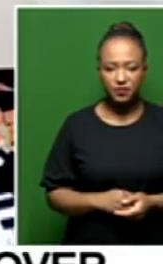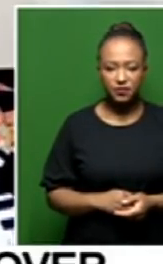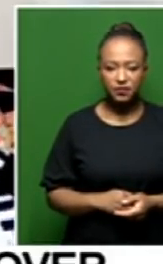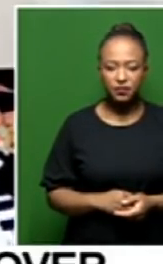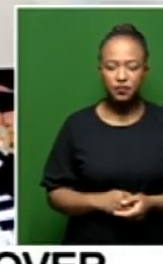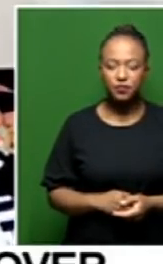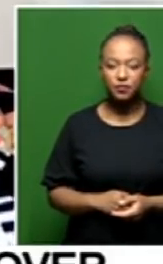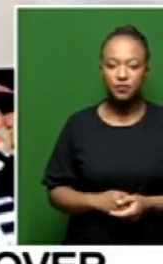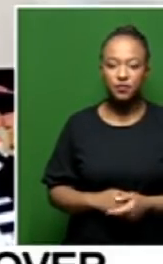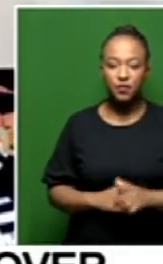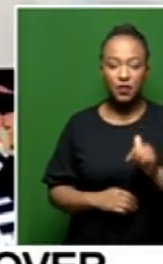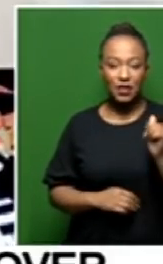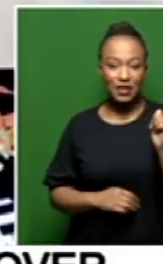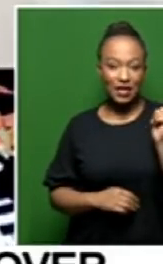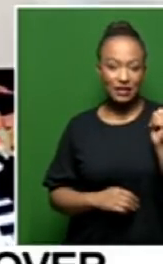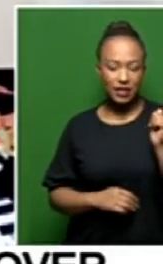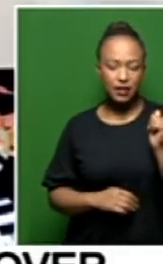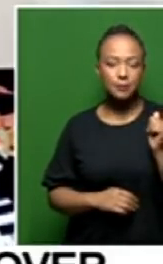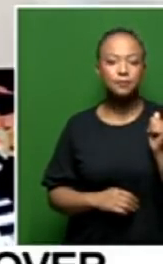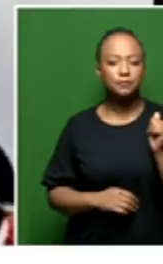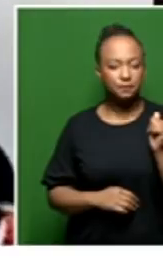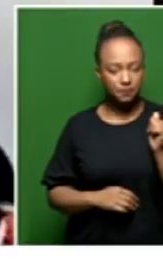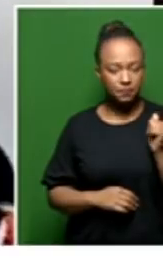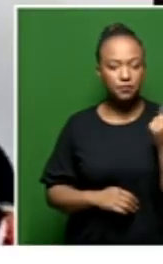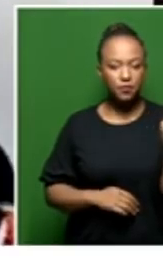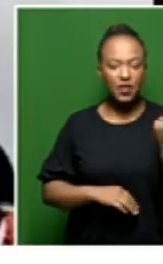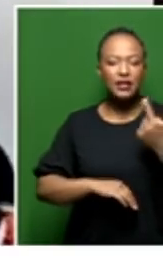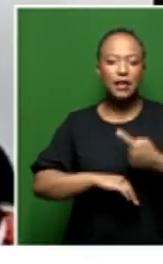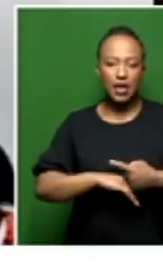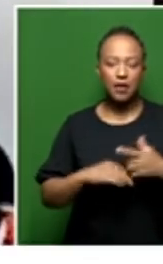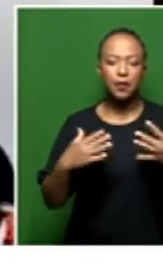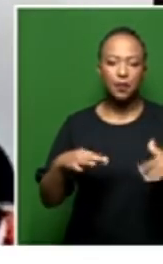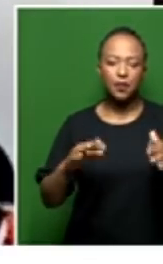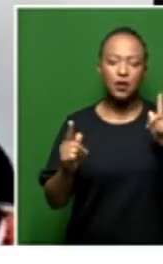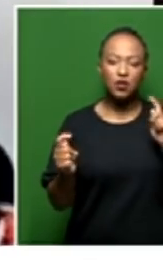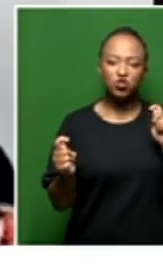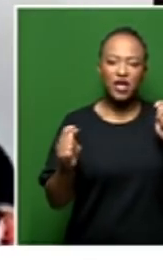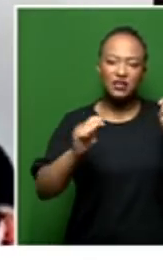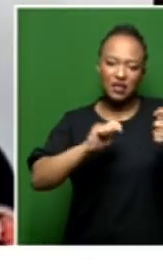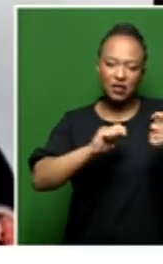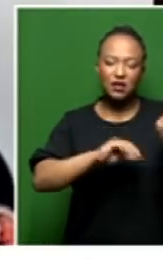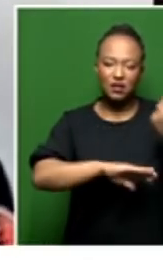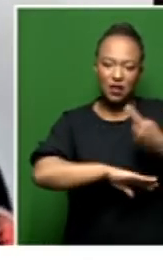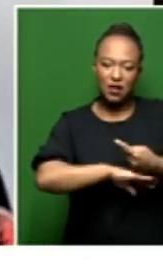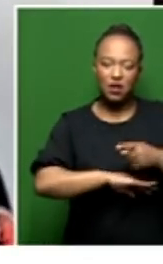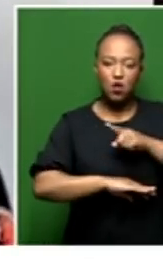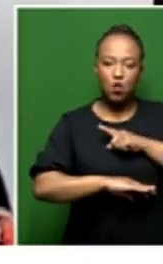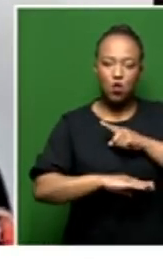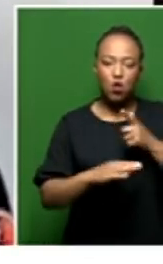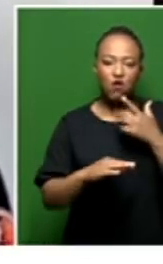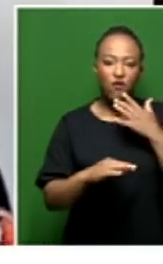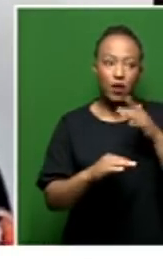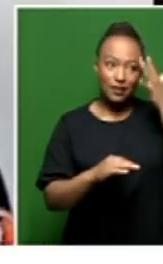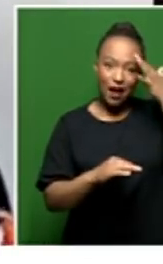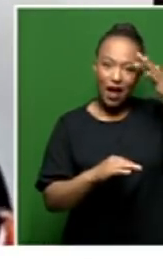Well, yesterday was a game-changing day in so far as the narrative on state capture